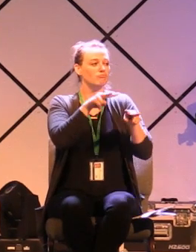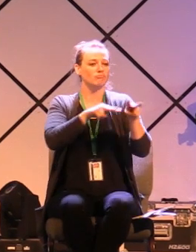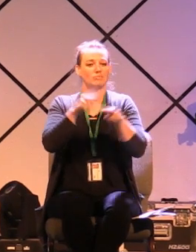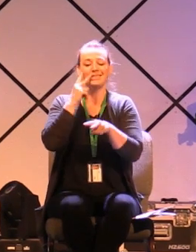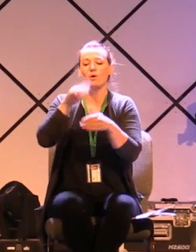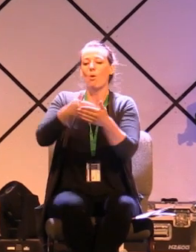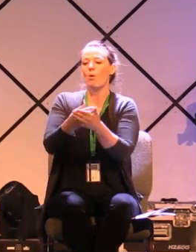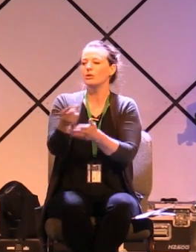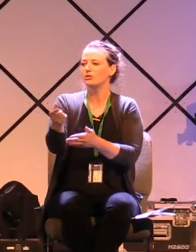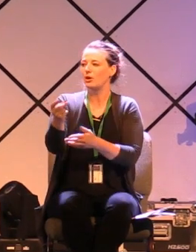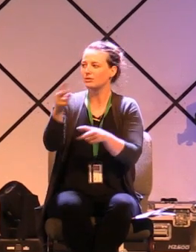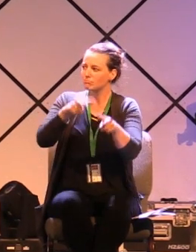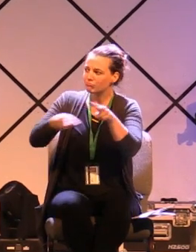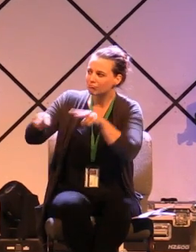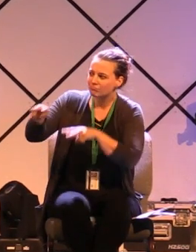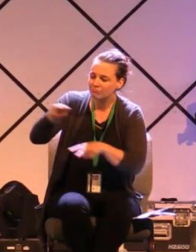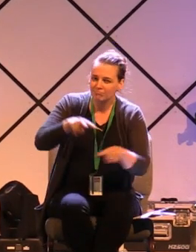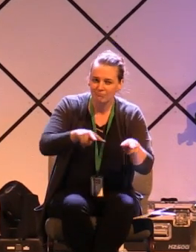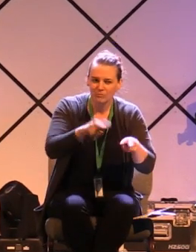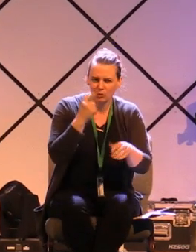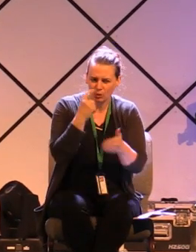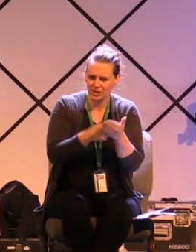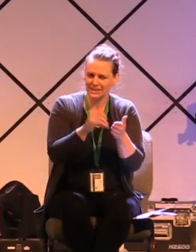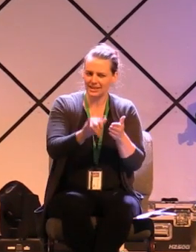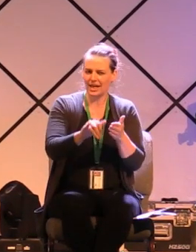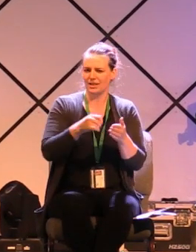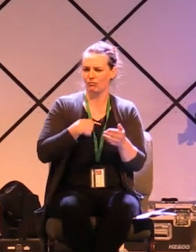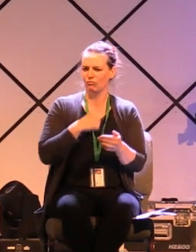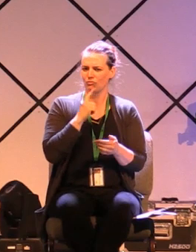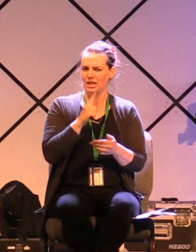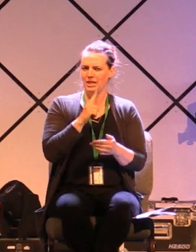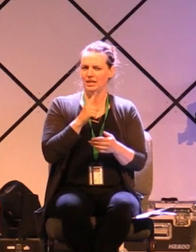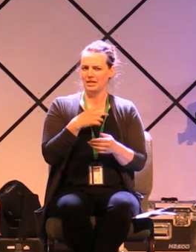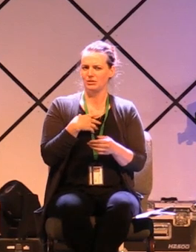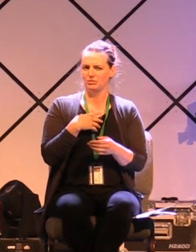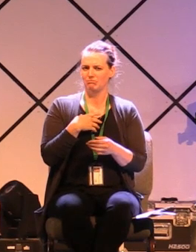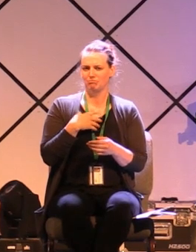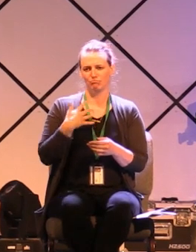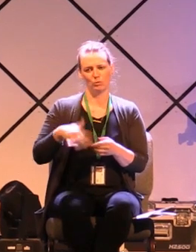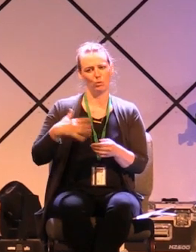the dogs that are in here. It's truly incredible.